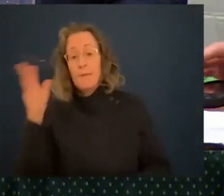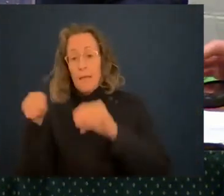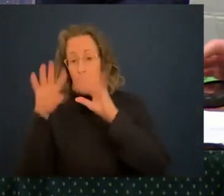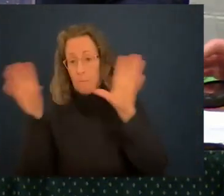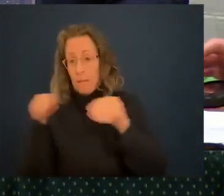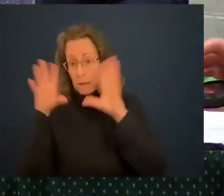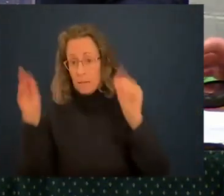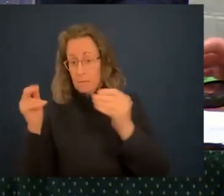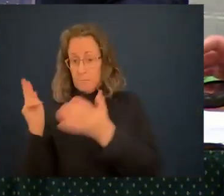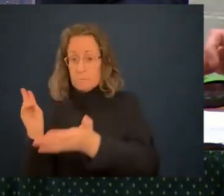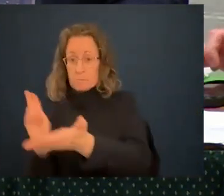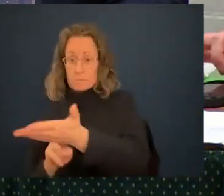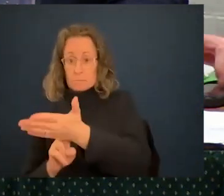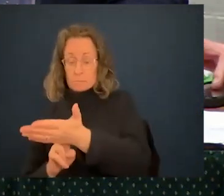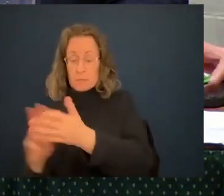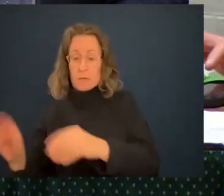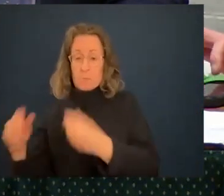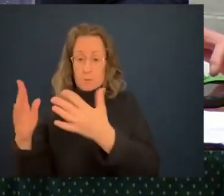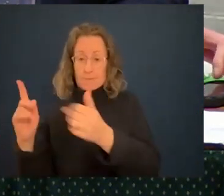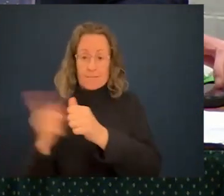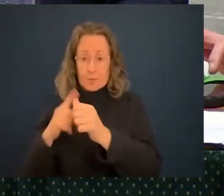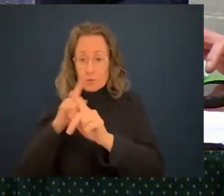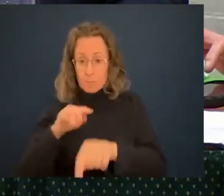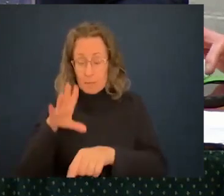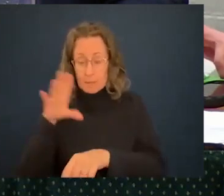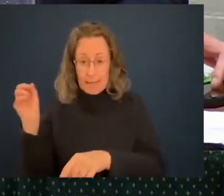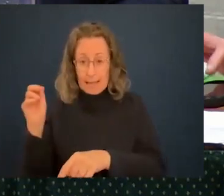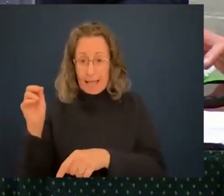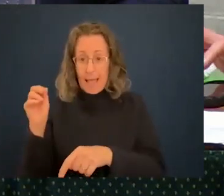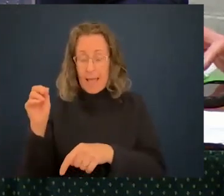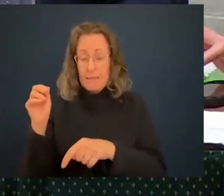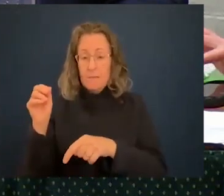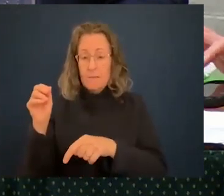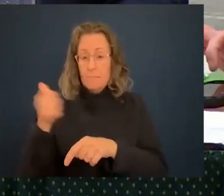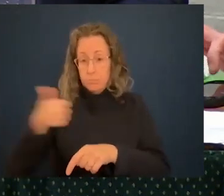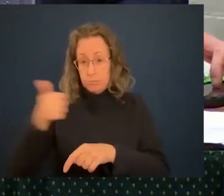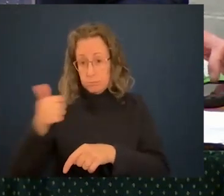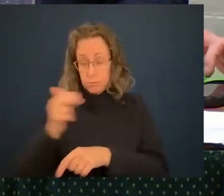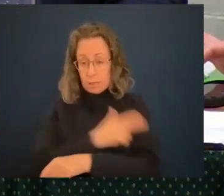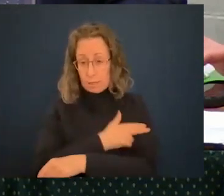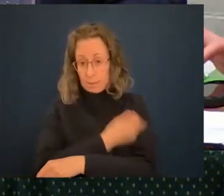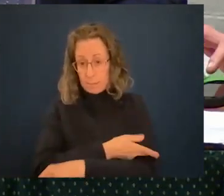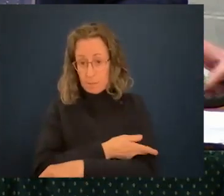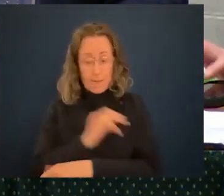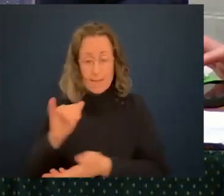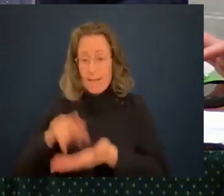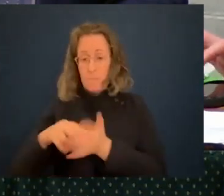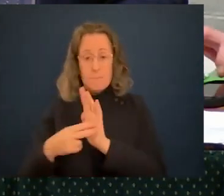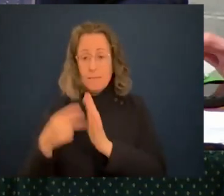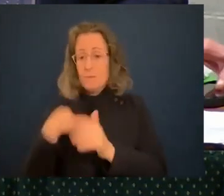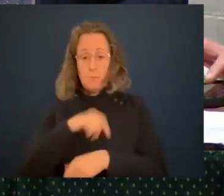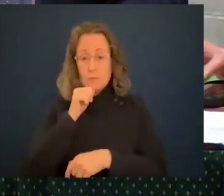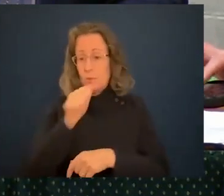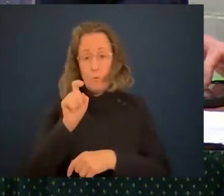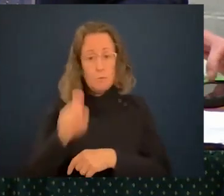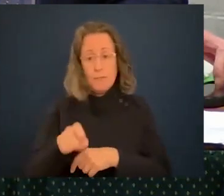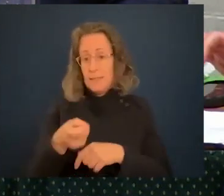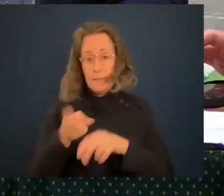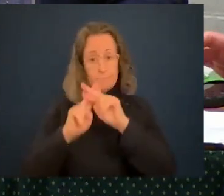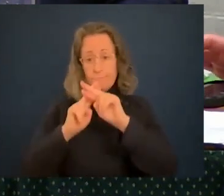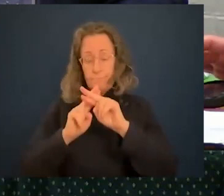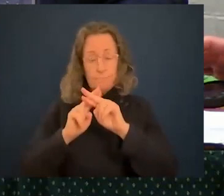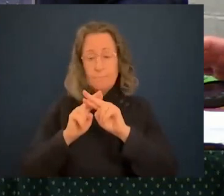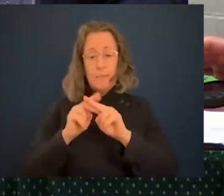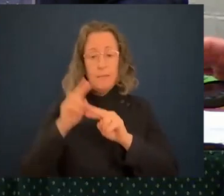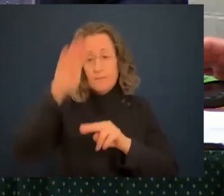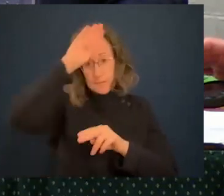was the one providing First Response and transport that we would not need additional firefighters on staff so that is that